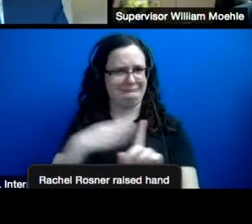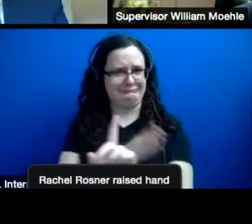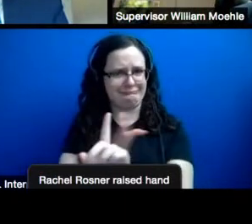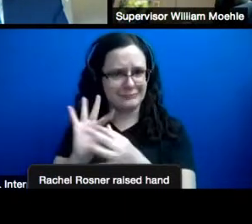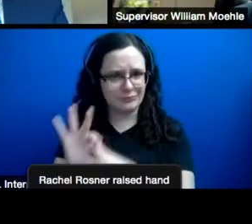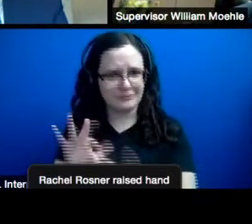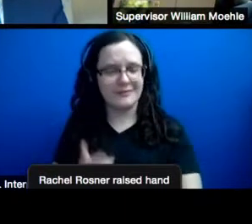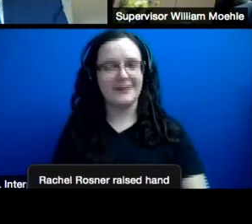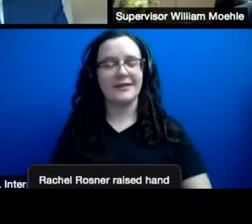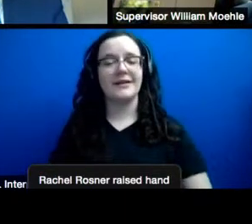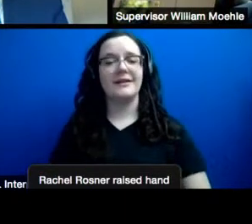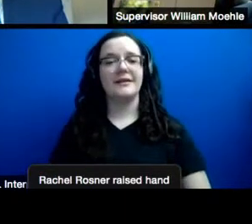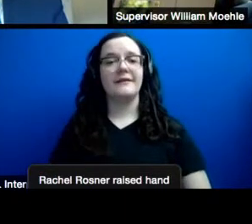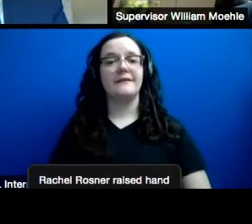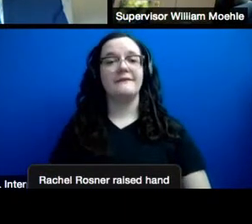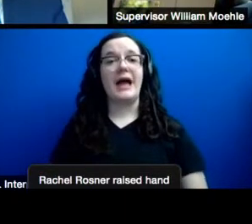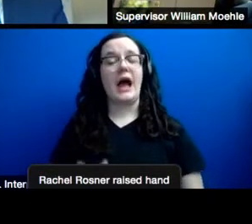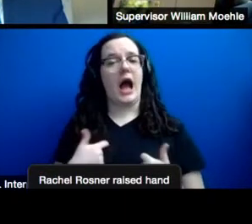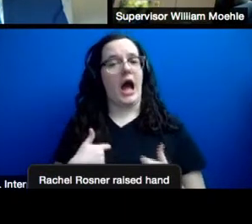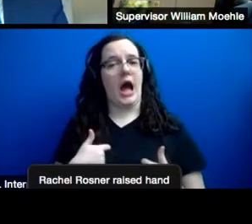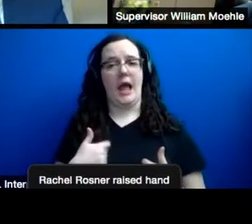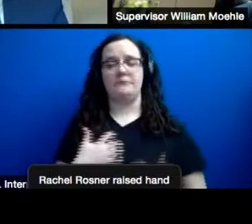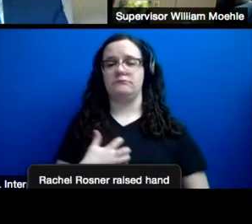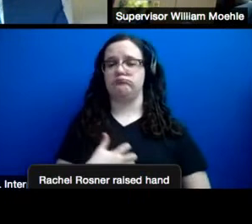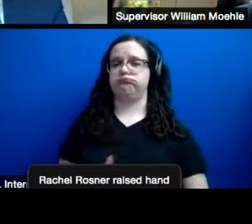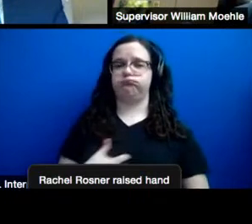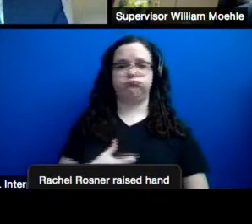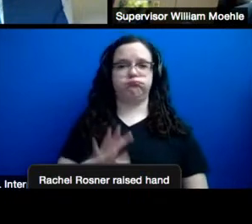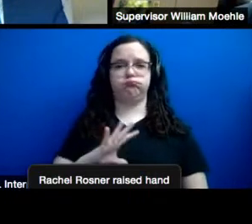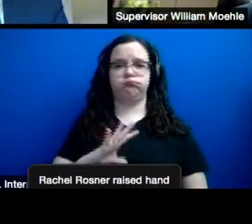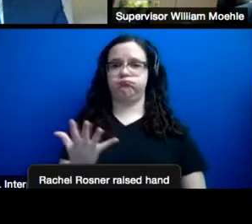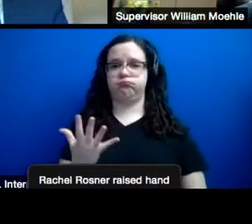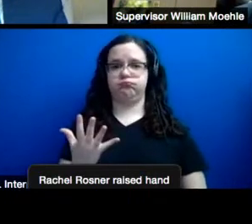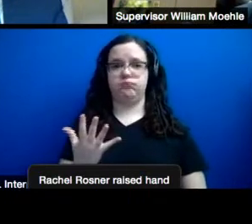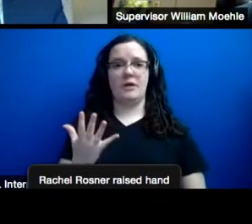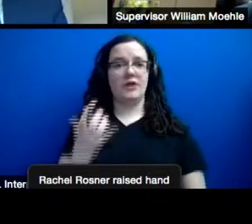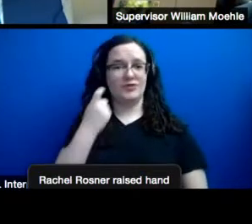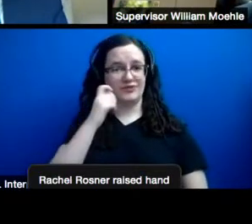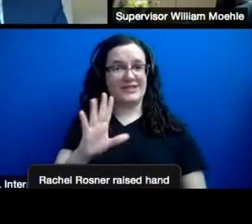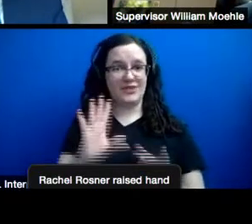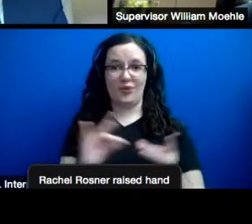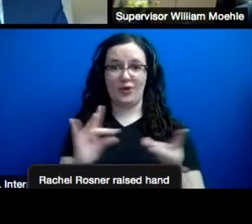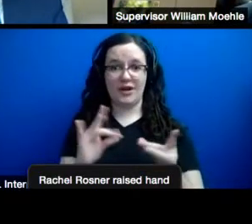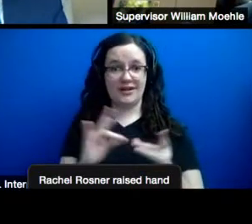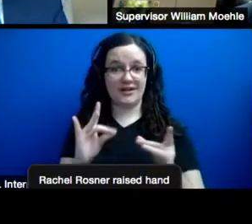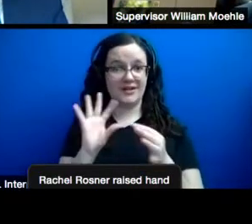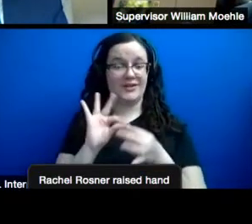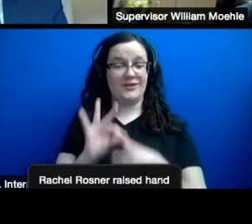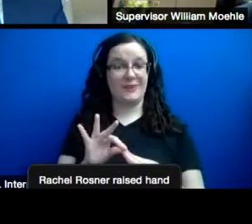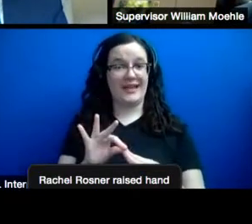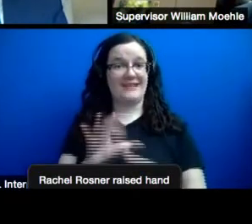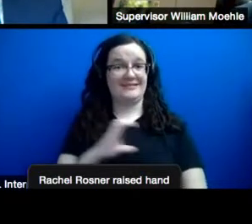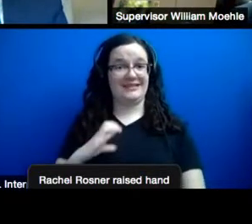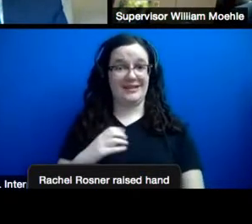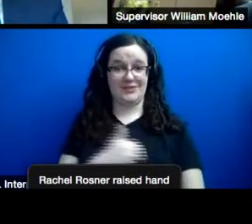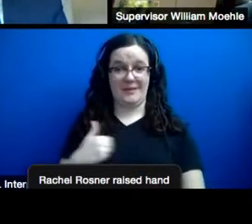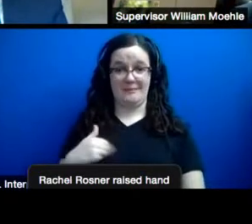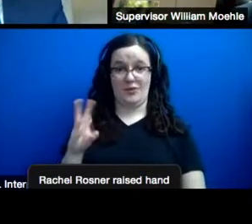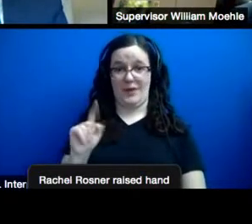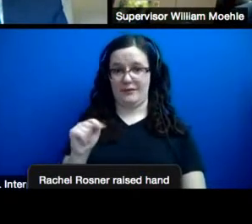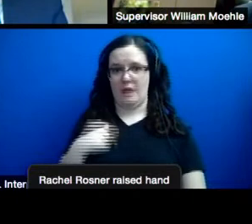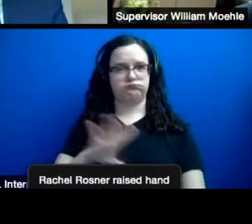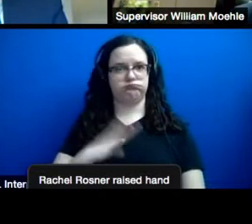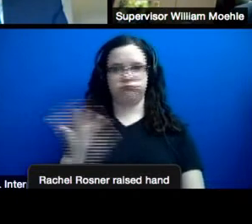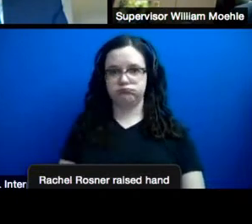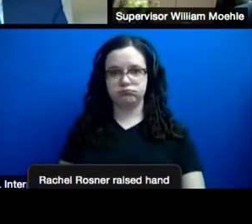am disgusted and appalled at the remarks that you just made regarding Councilmember Wilt. Everything